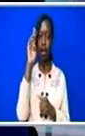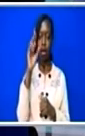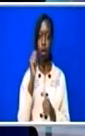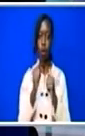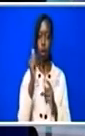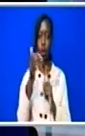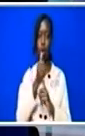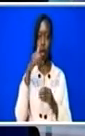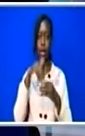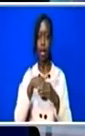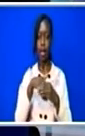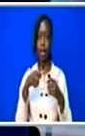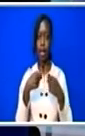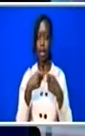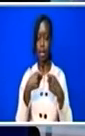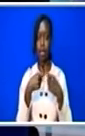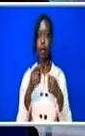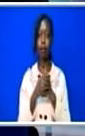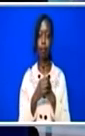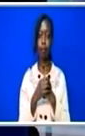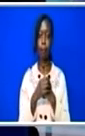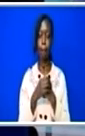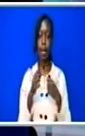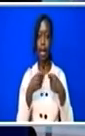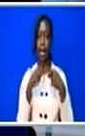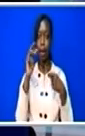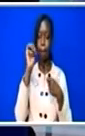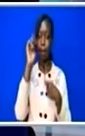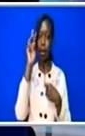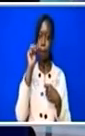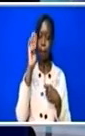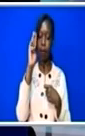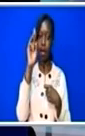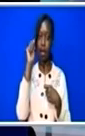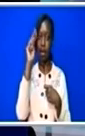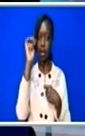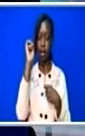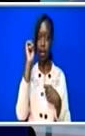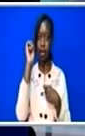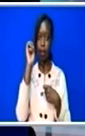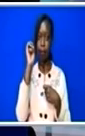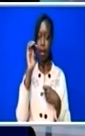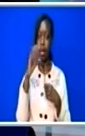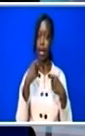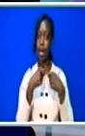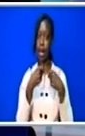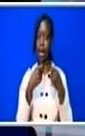in the cell membrane. So initially, when biology was being introduced to Form 1s, they were told